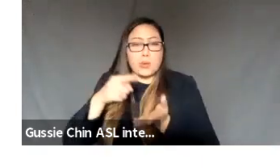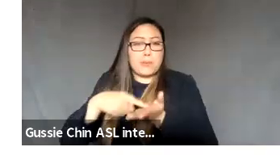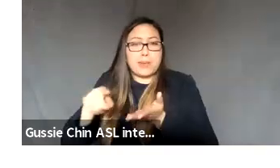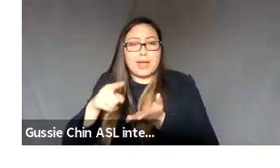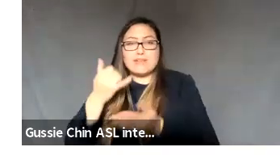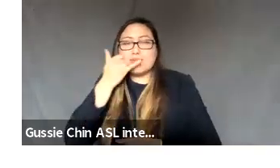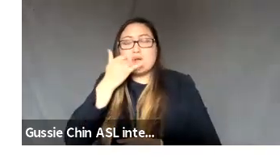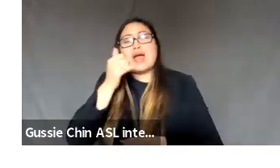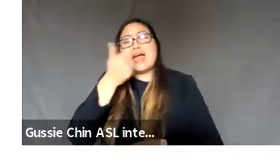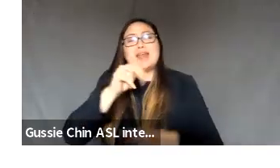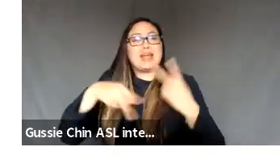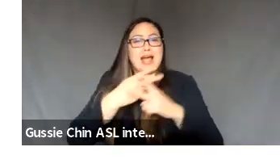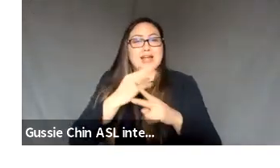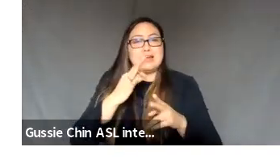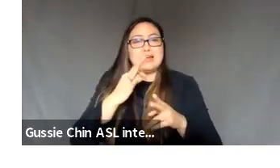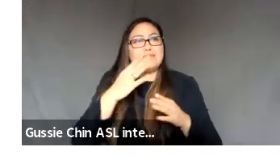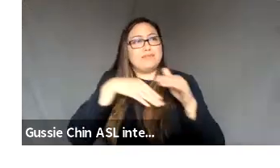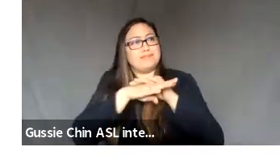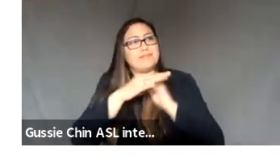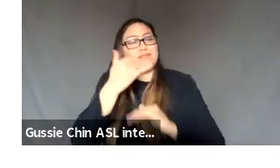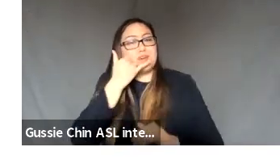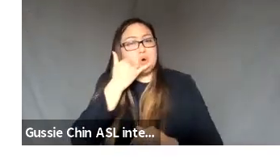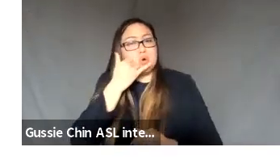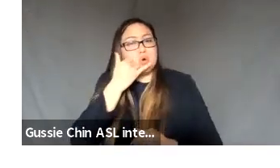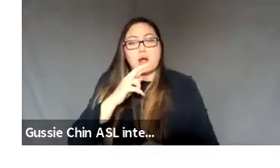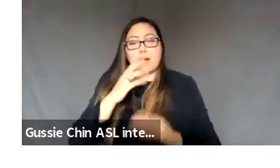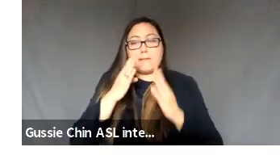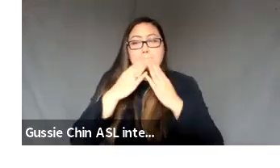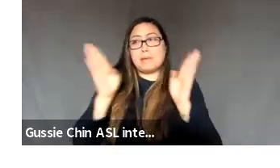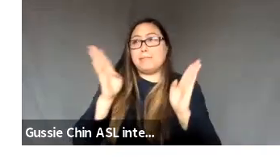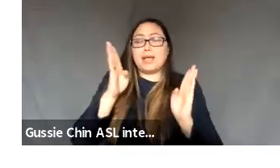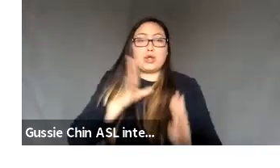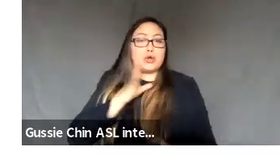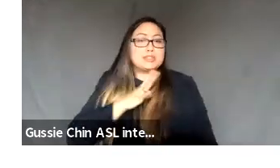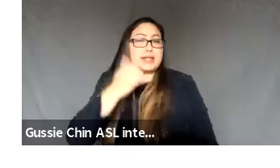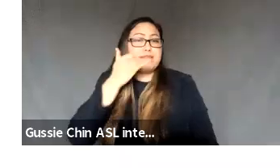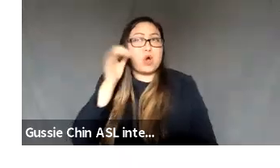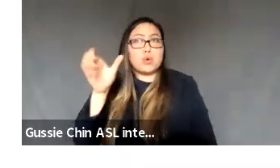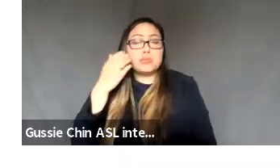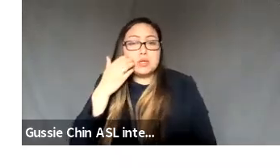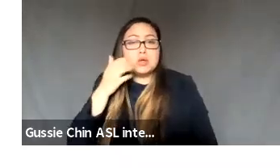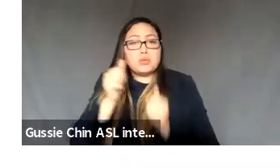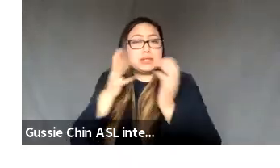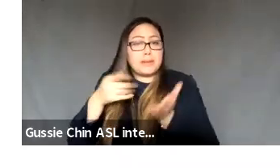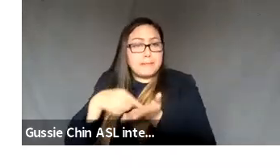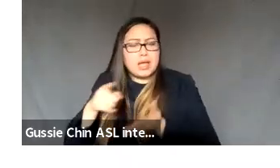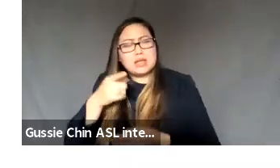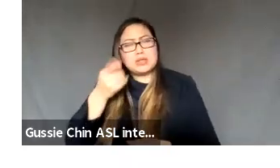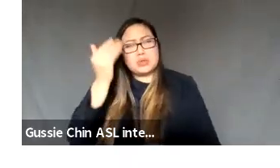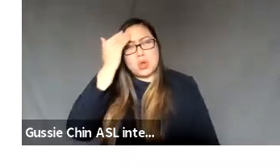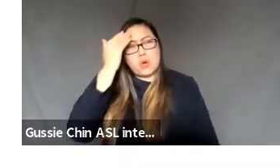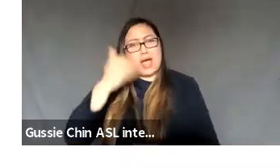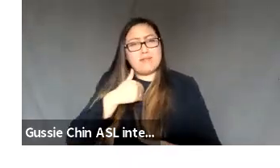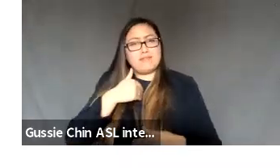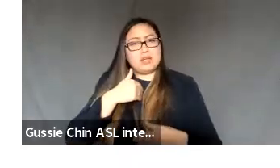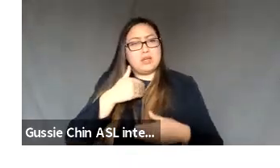of public closed circuit telephone or public courtesy phone, that you understand that there's still a requirement for a TTY,